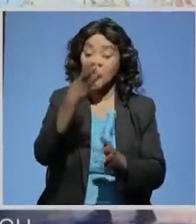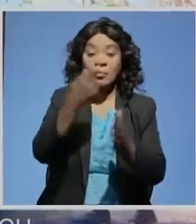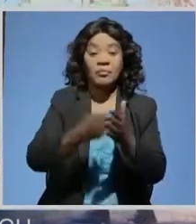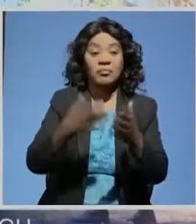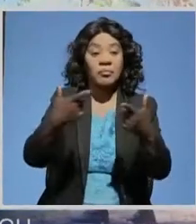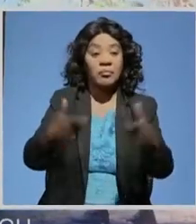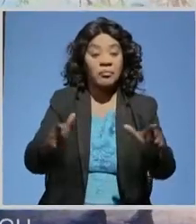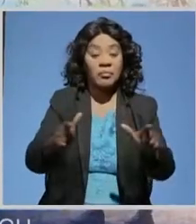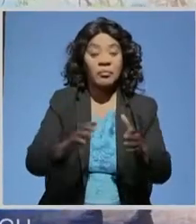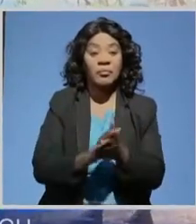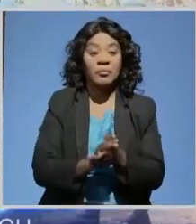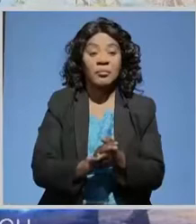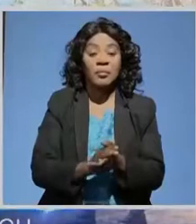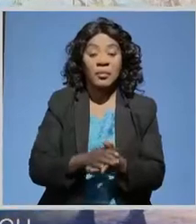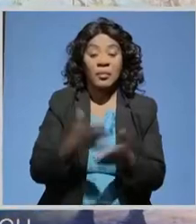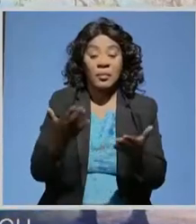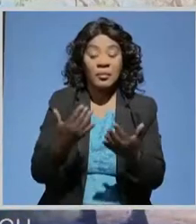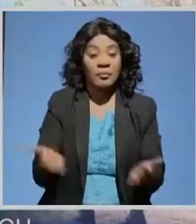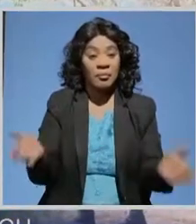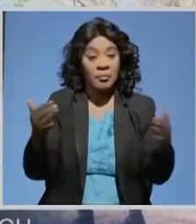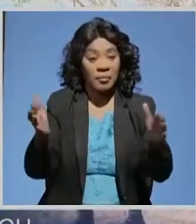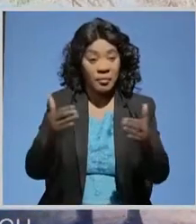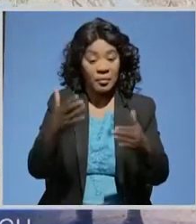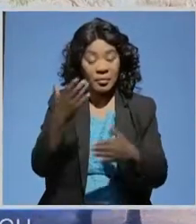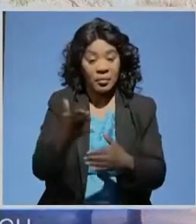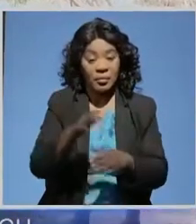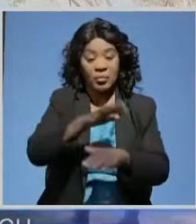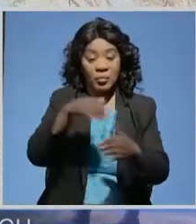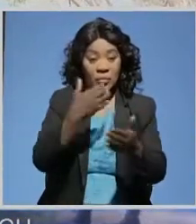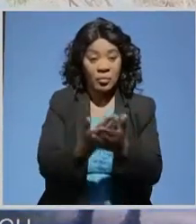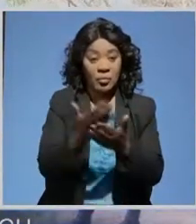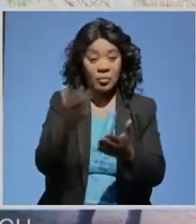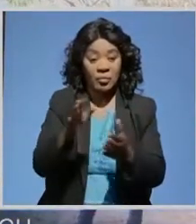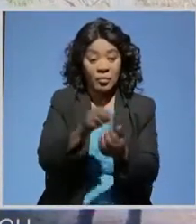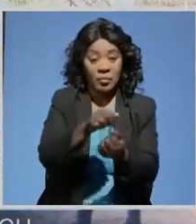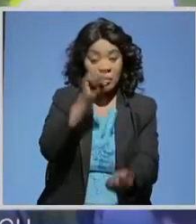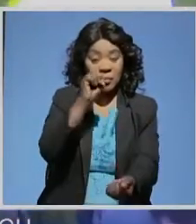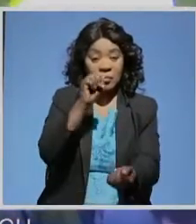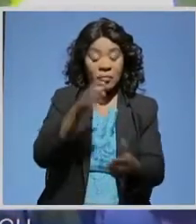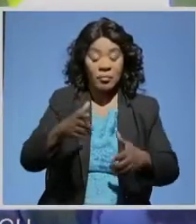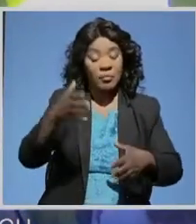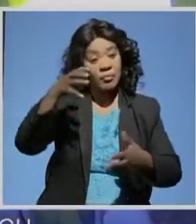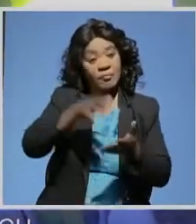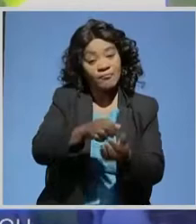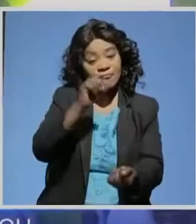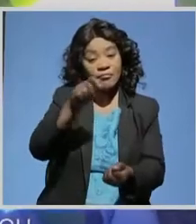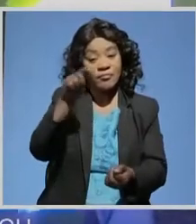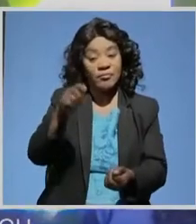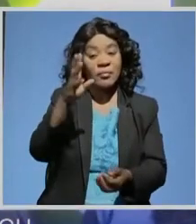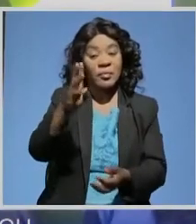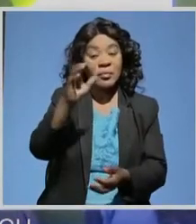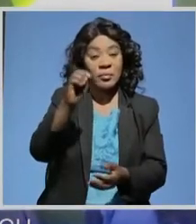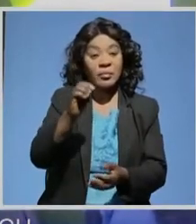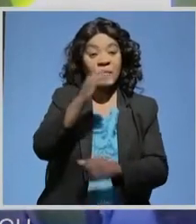been producing eggs every year, and the lifespan of a croc can go as far as 6 days. Later, President Lungu toured